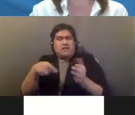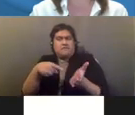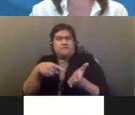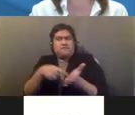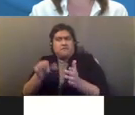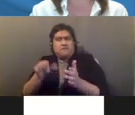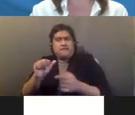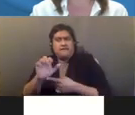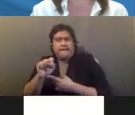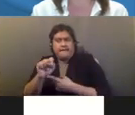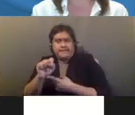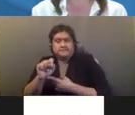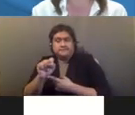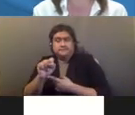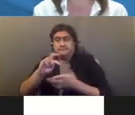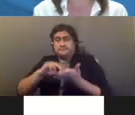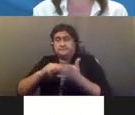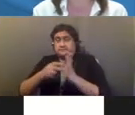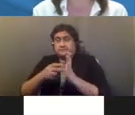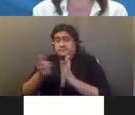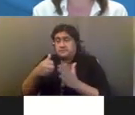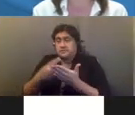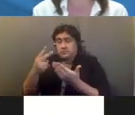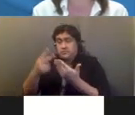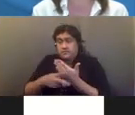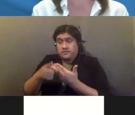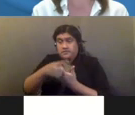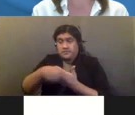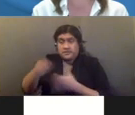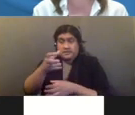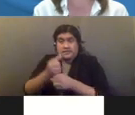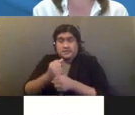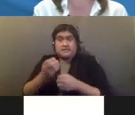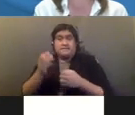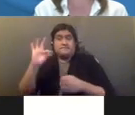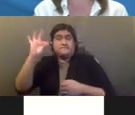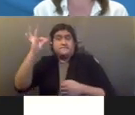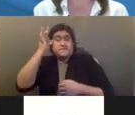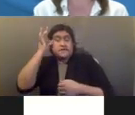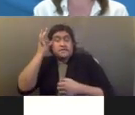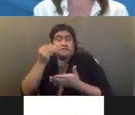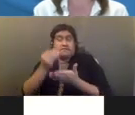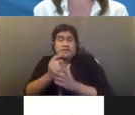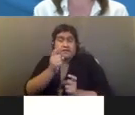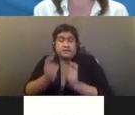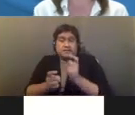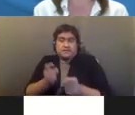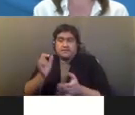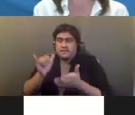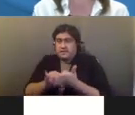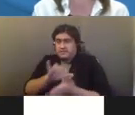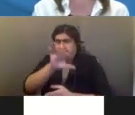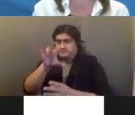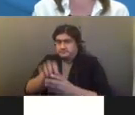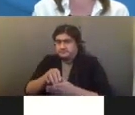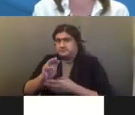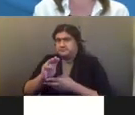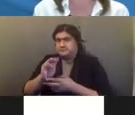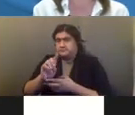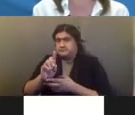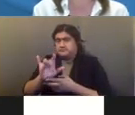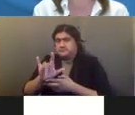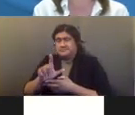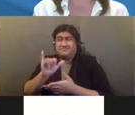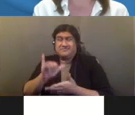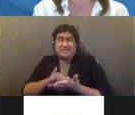receiving federal funds, and that includes payments from Medicare, so that's essentially all institutions,